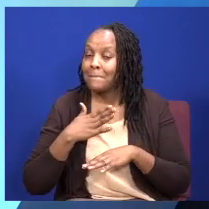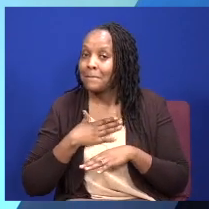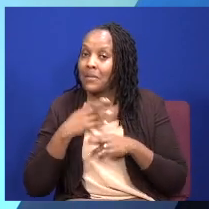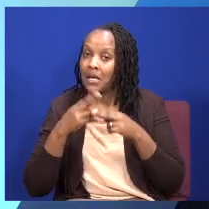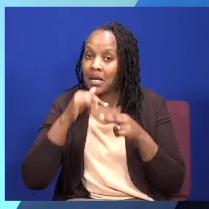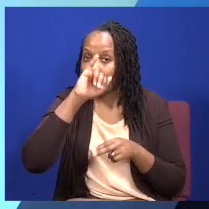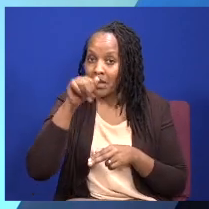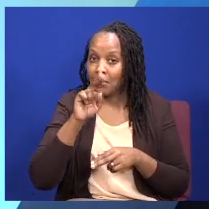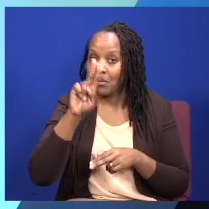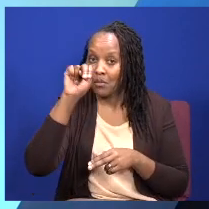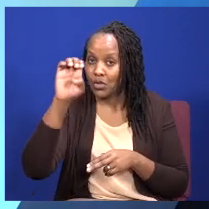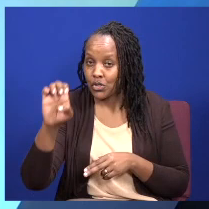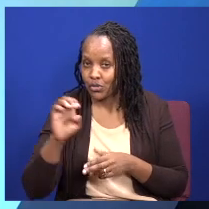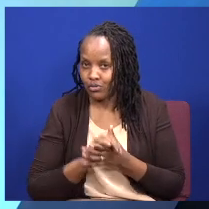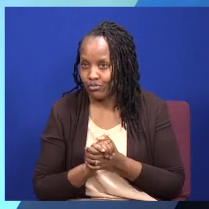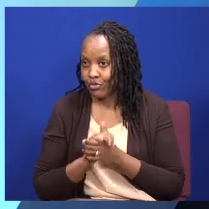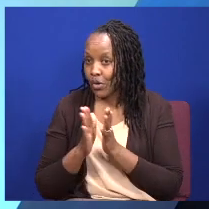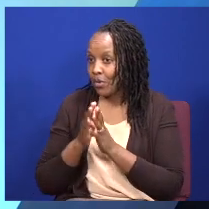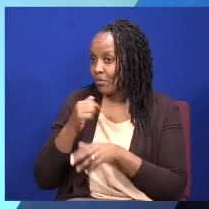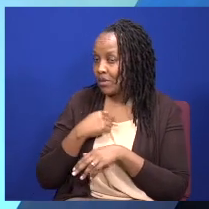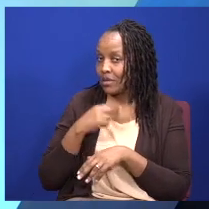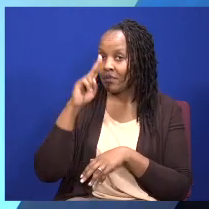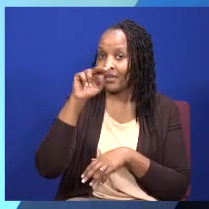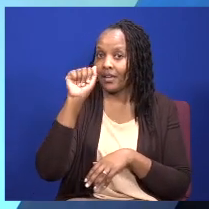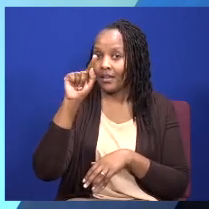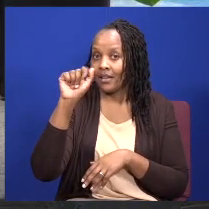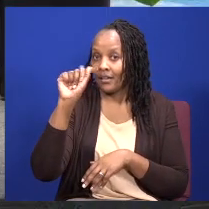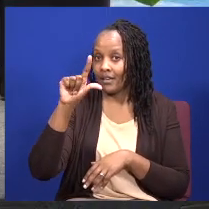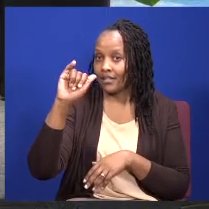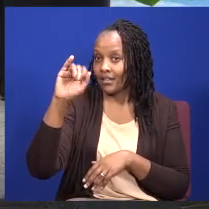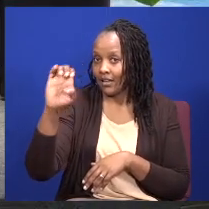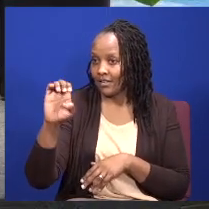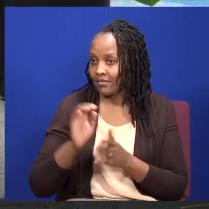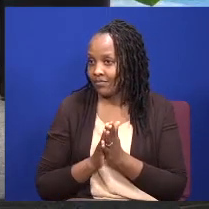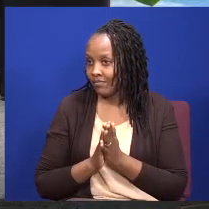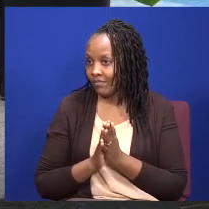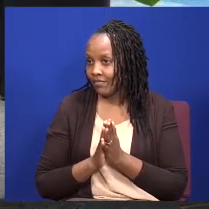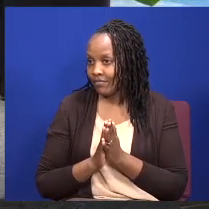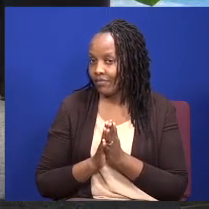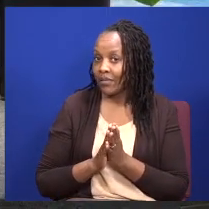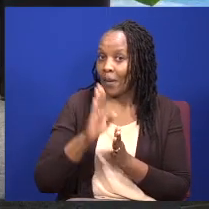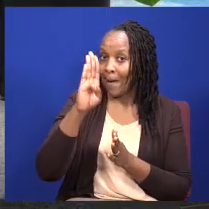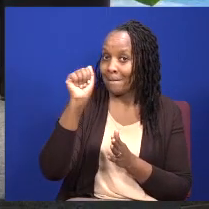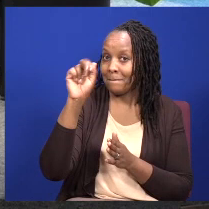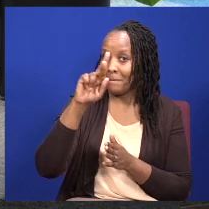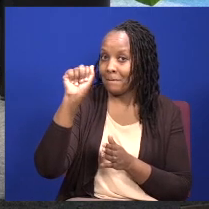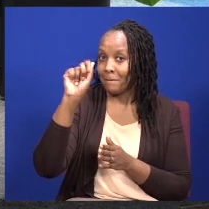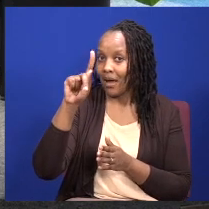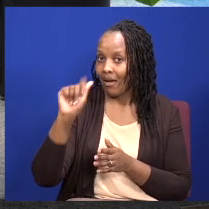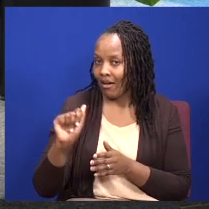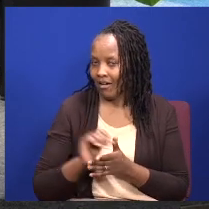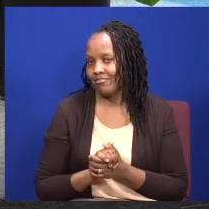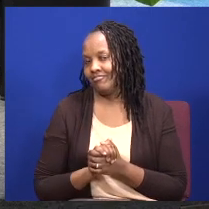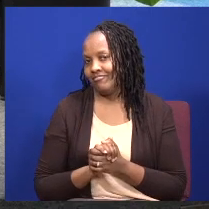from Sitam Valley Road. And with me is... Natalie Mumbe from Sitam Buruburu. And... Nathan Baraka from Sitam